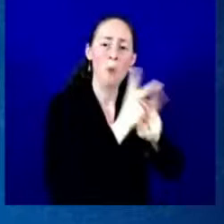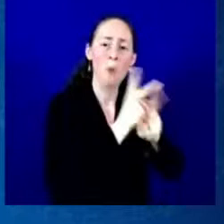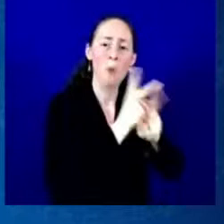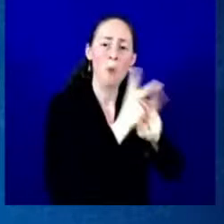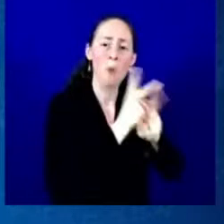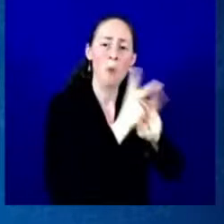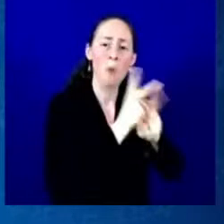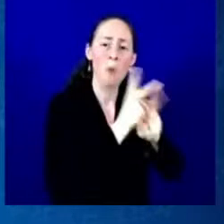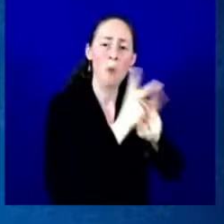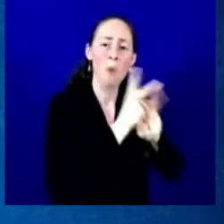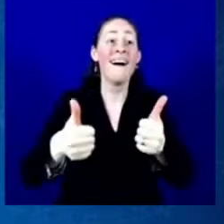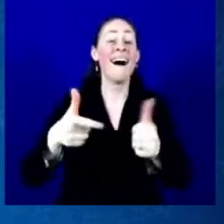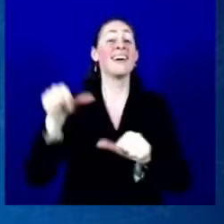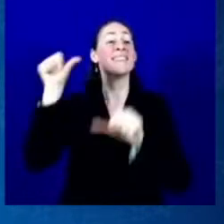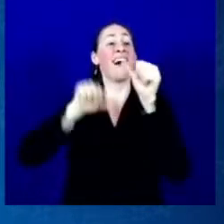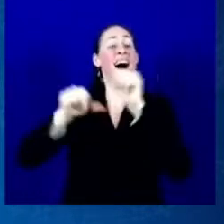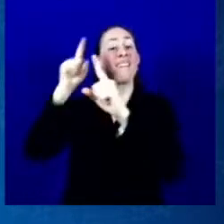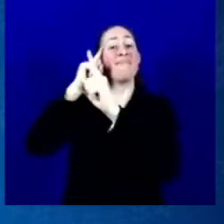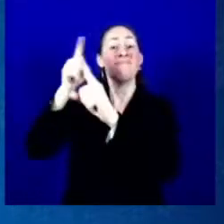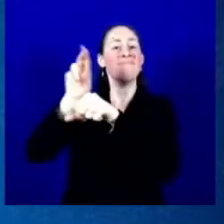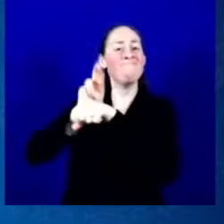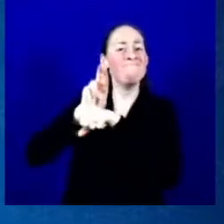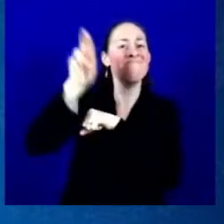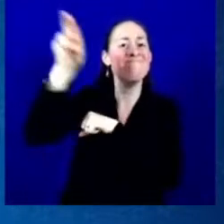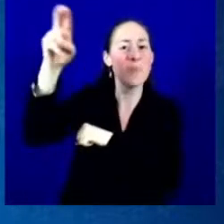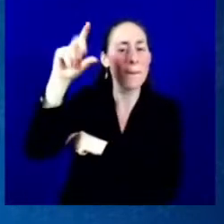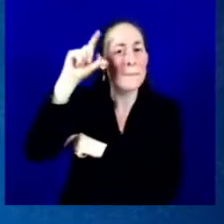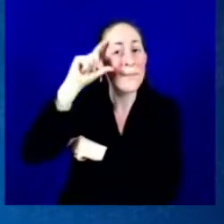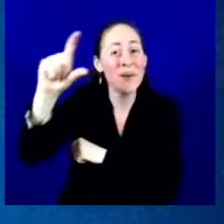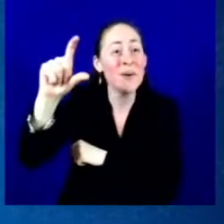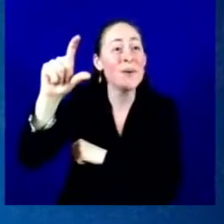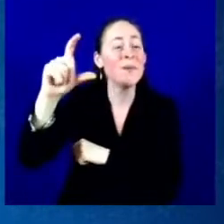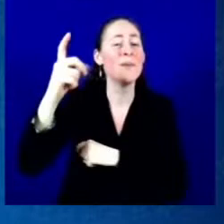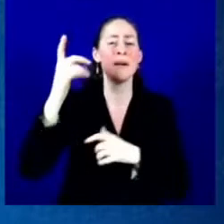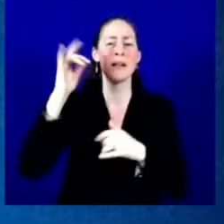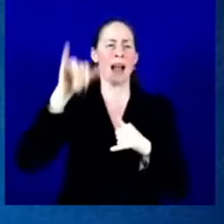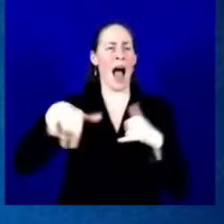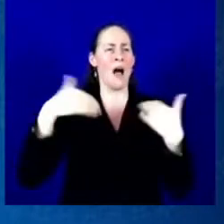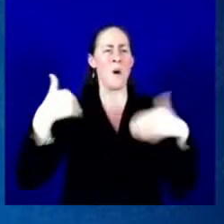Mars, discovering vaccines, gave us the internet, and so much more.